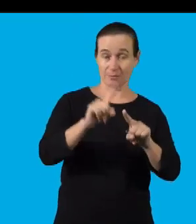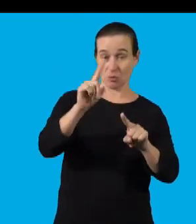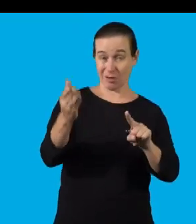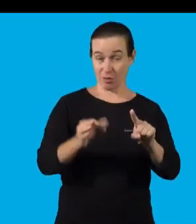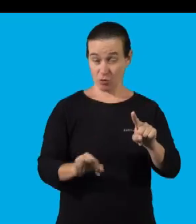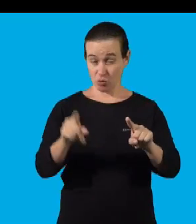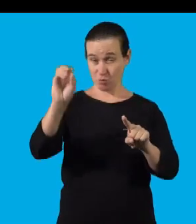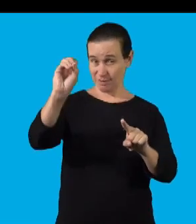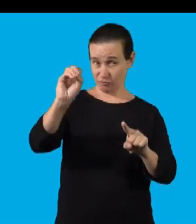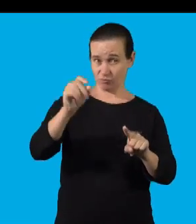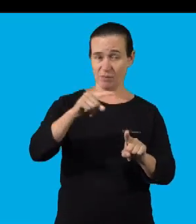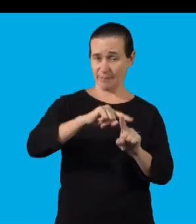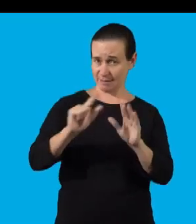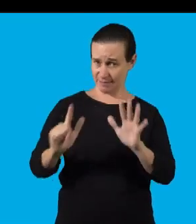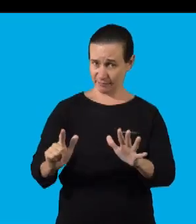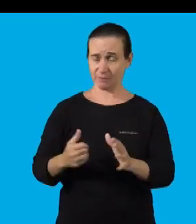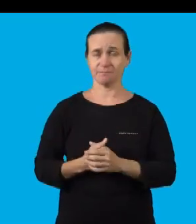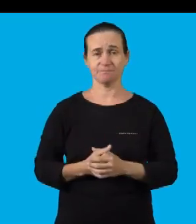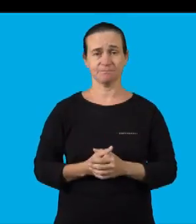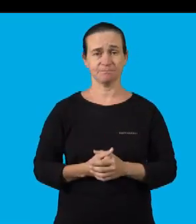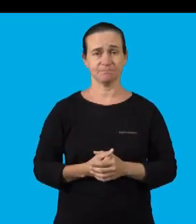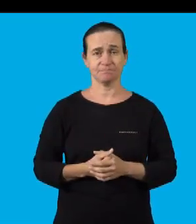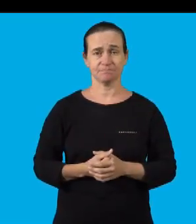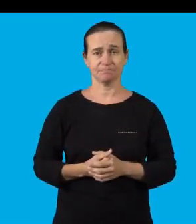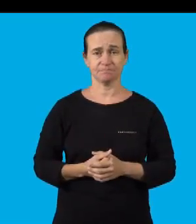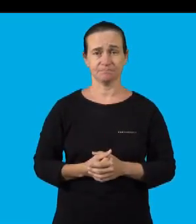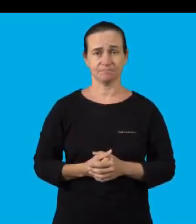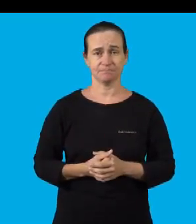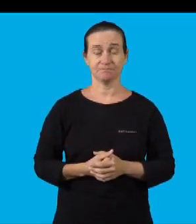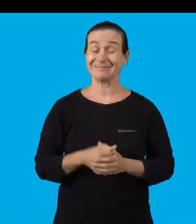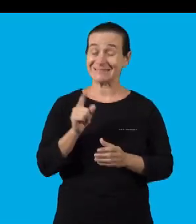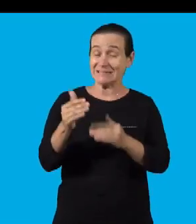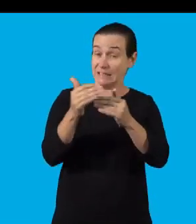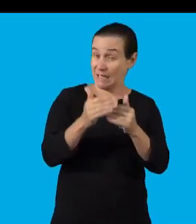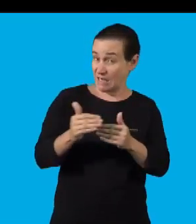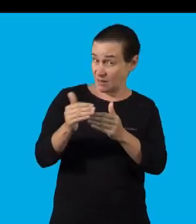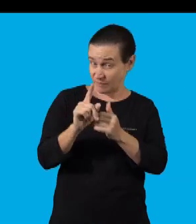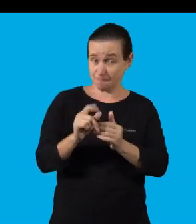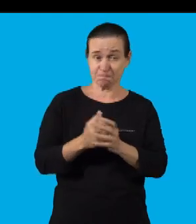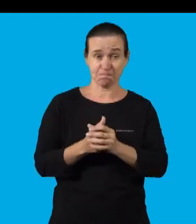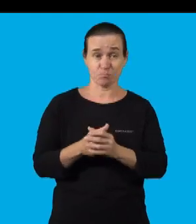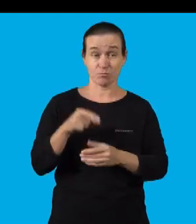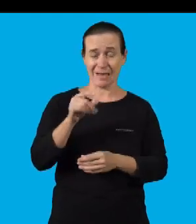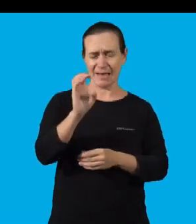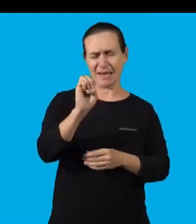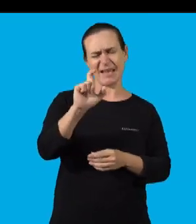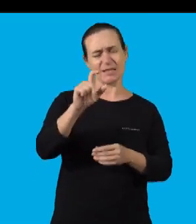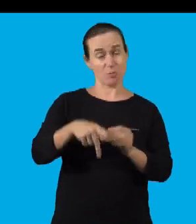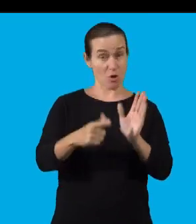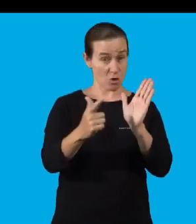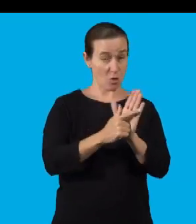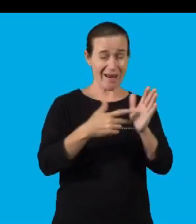by 1/3 to the exponent of 0 plus 7. Now, be careful here. When it comes to exponent